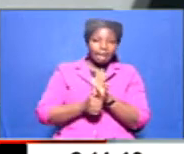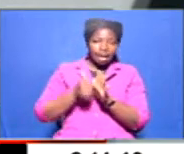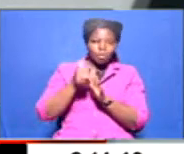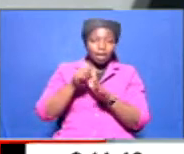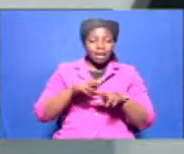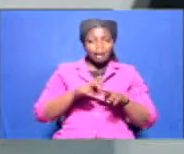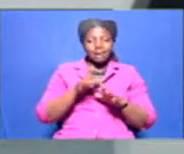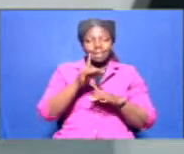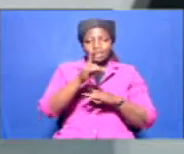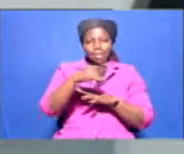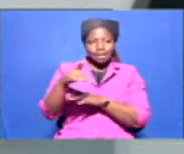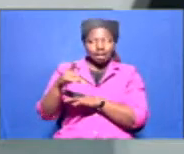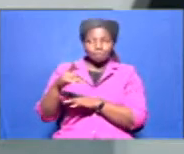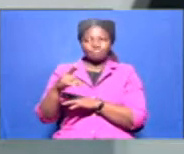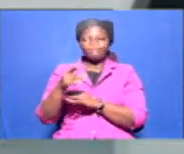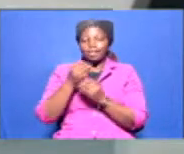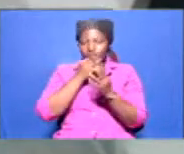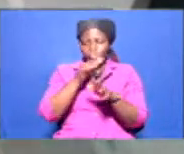that.